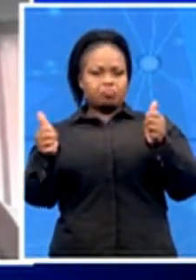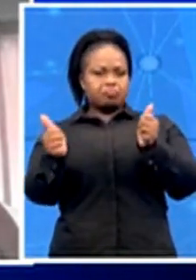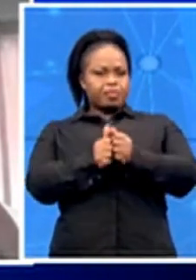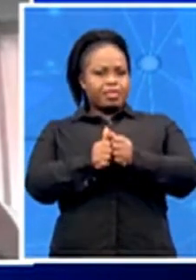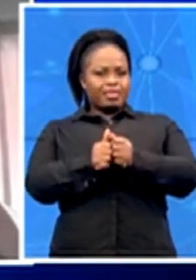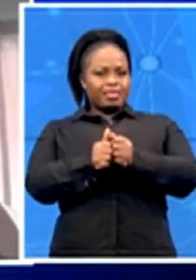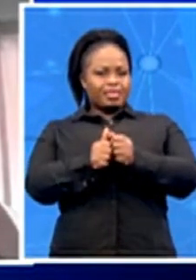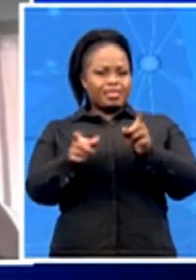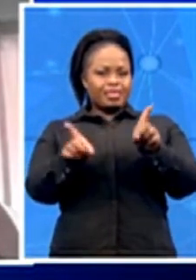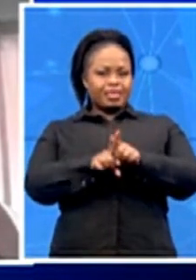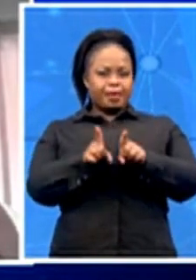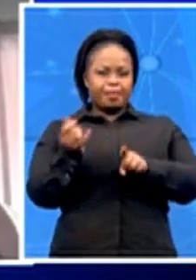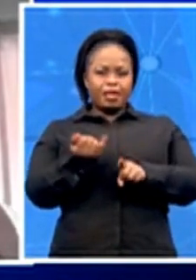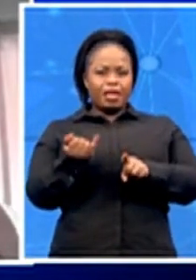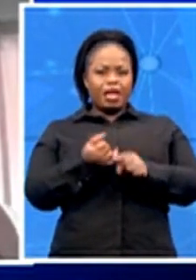an extradition treaty?